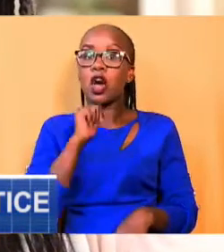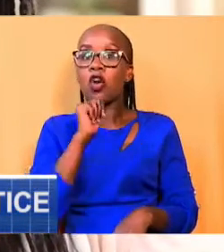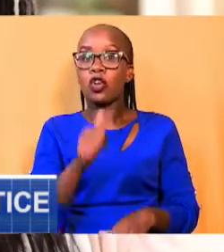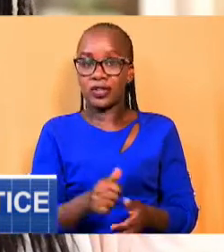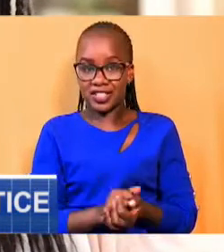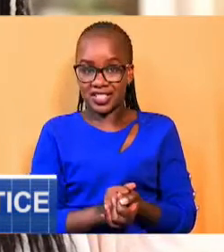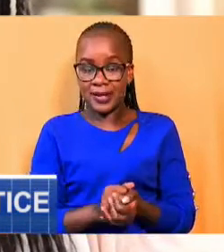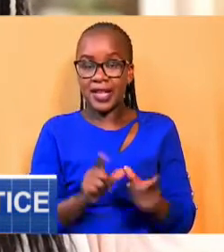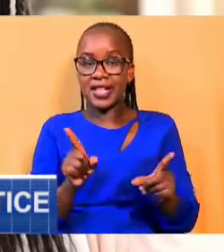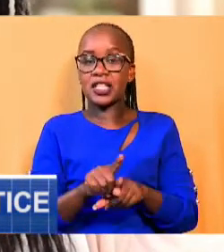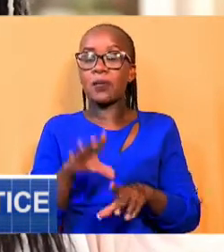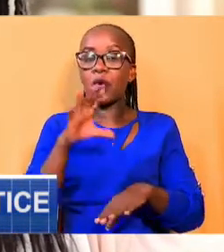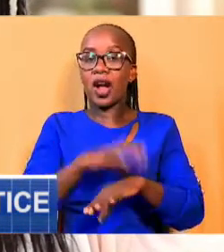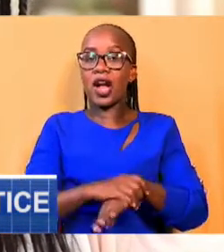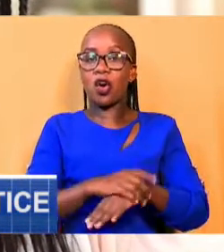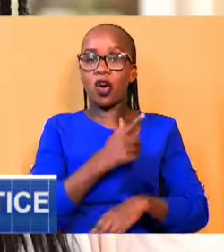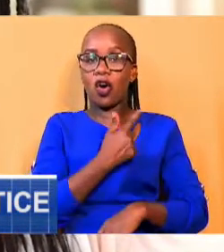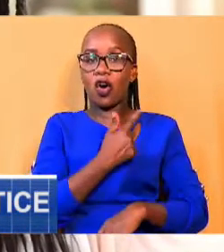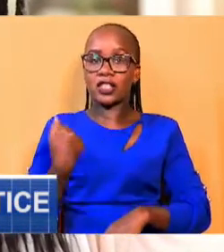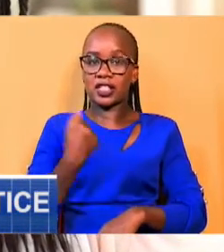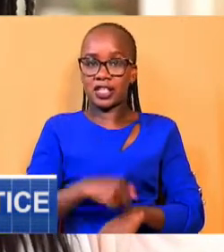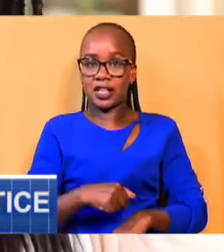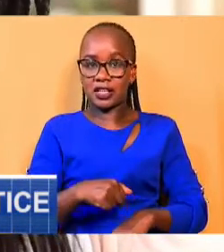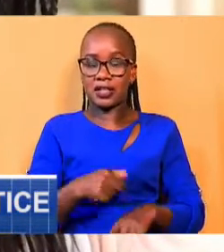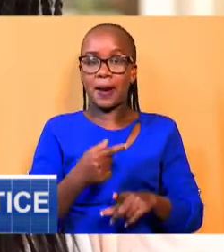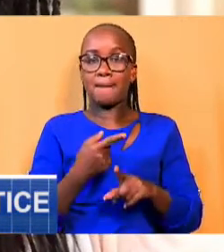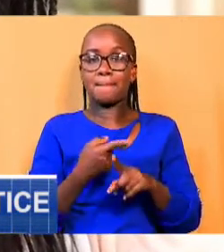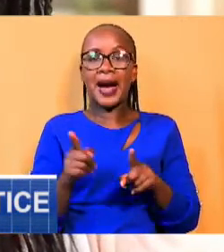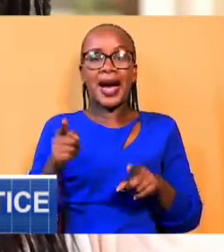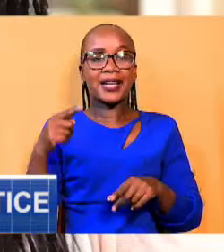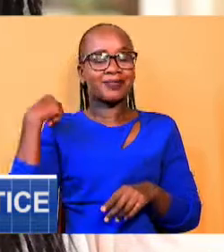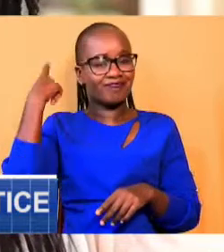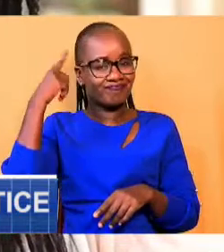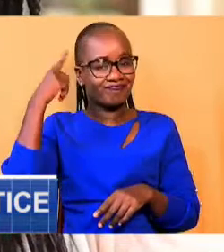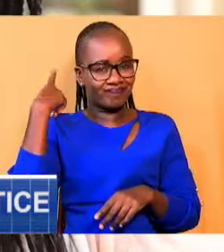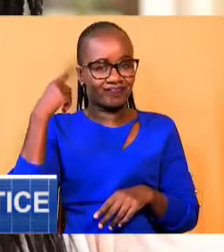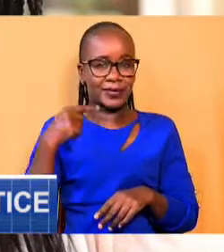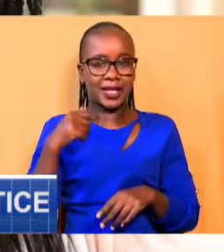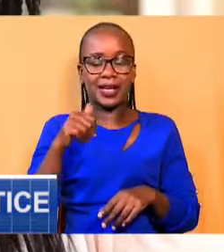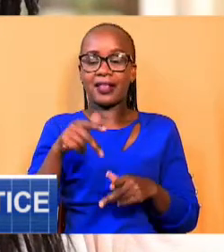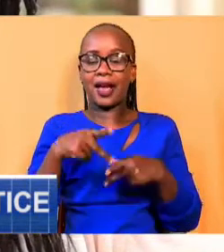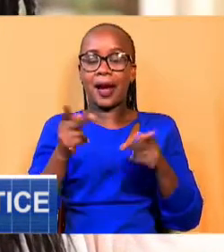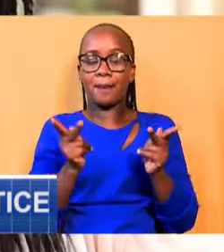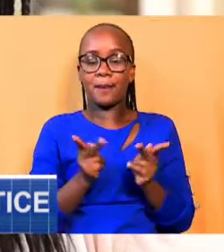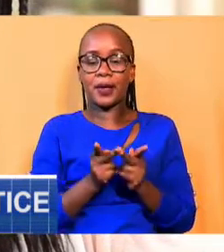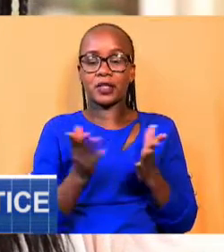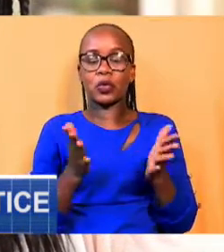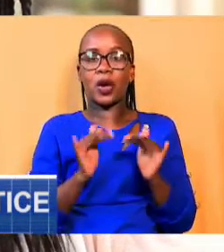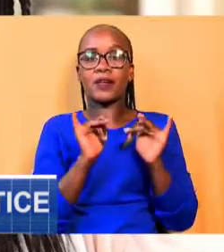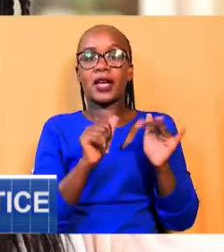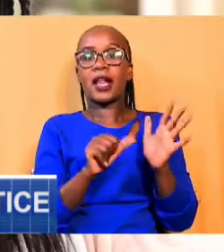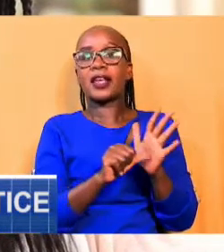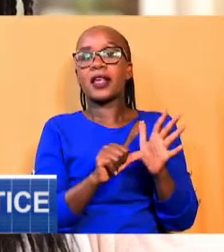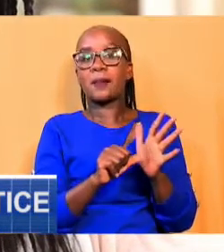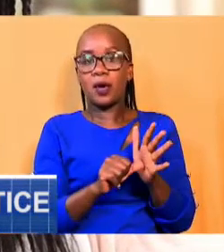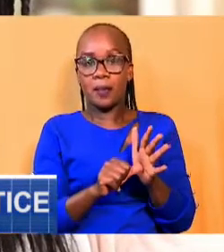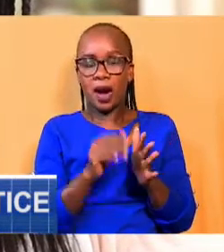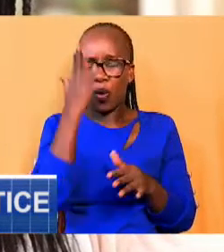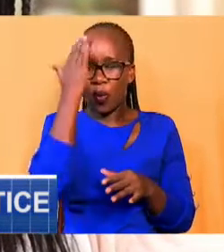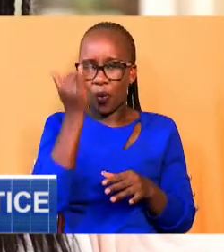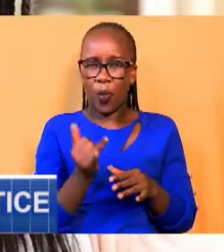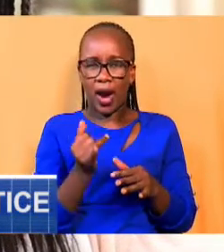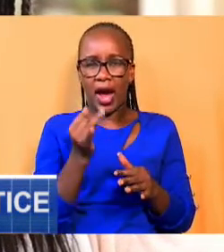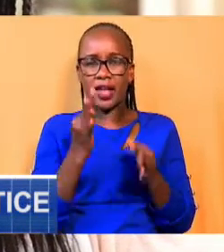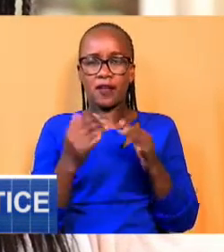guilty. Now, if you're found guilty but insane, that is another place where you can end up in trouble.